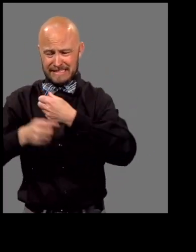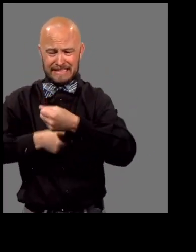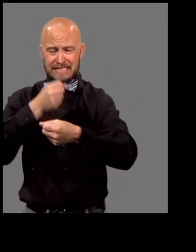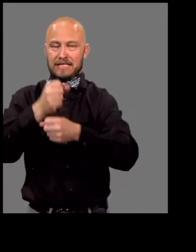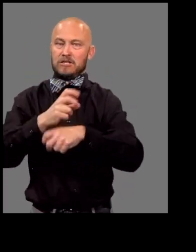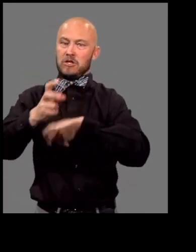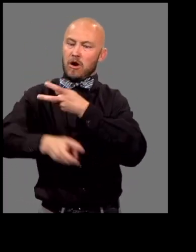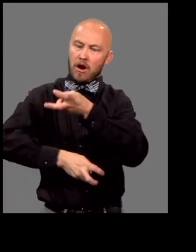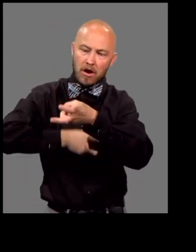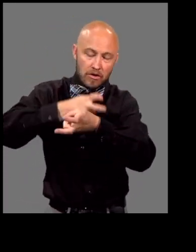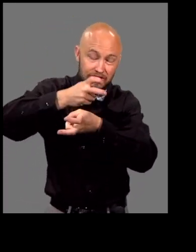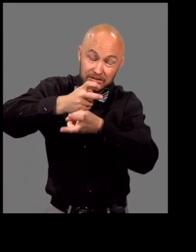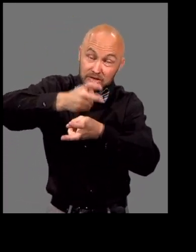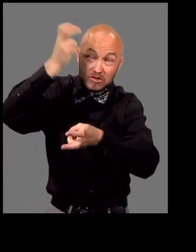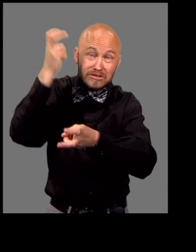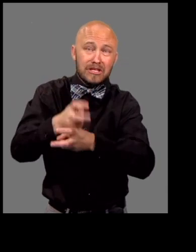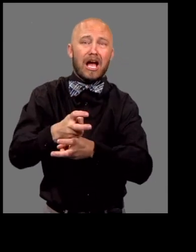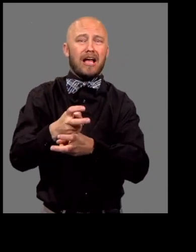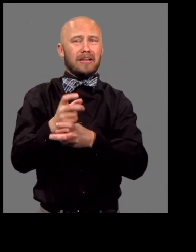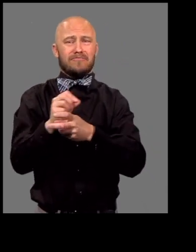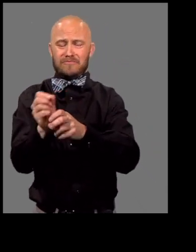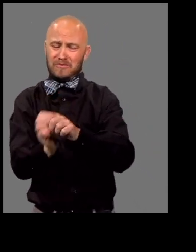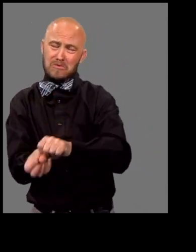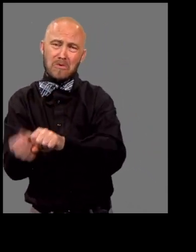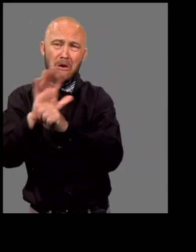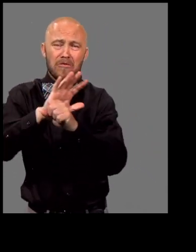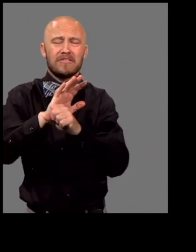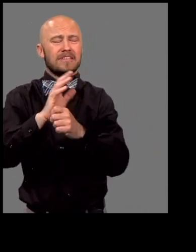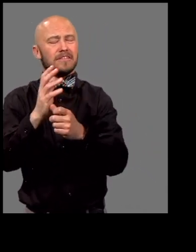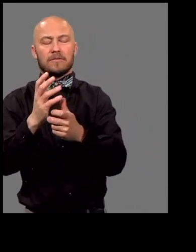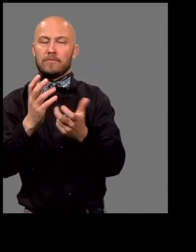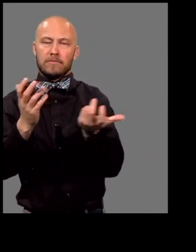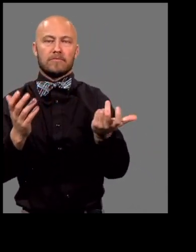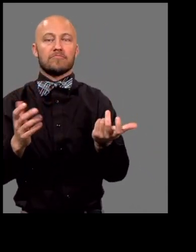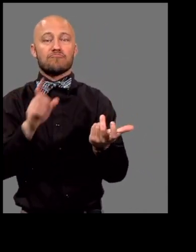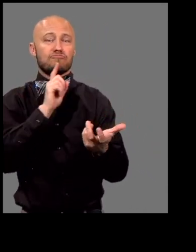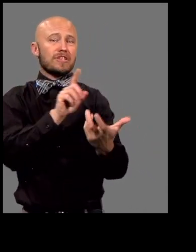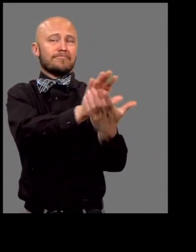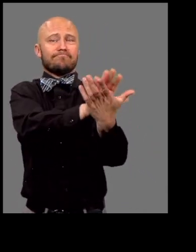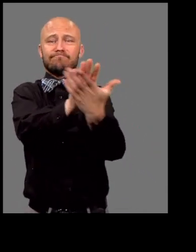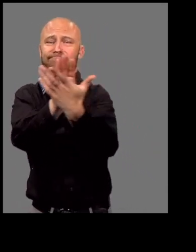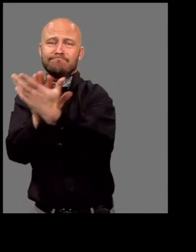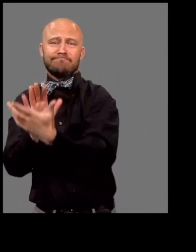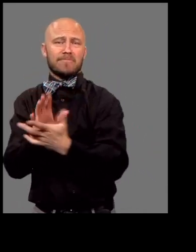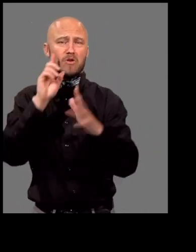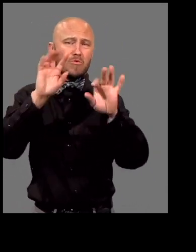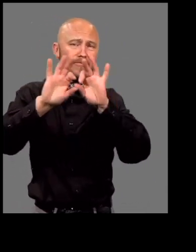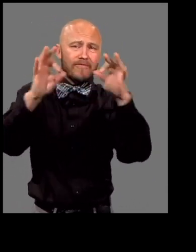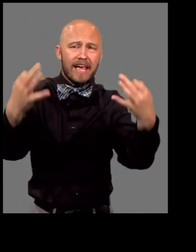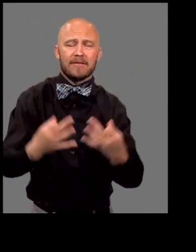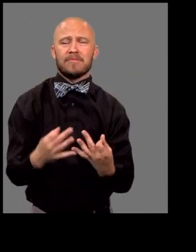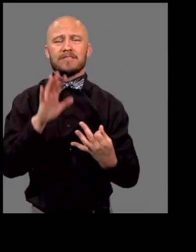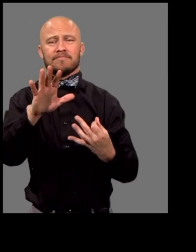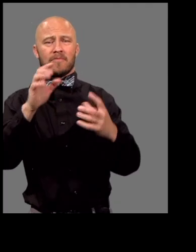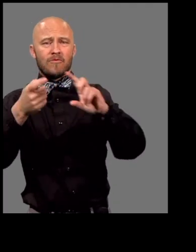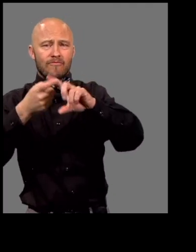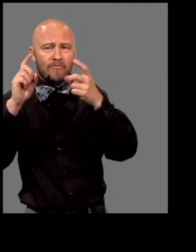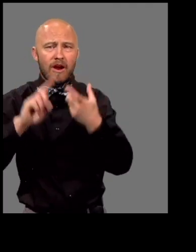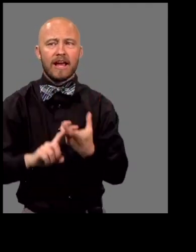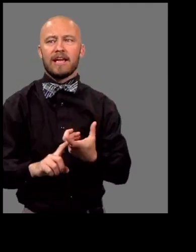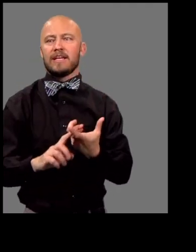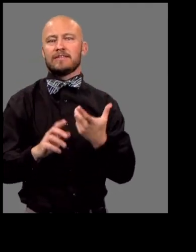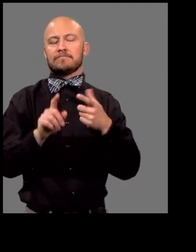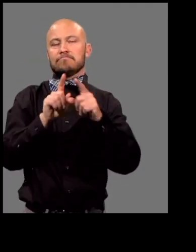most difficult years of your lives through the COVID pandemic. Kudos to your family, your